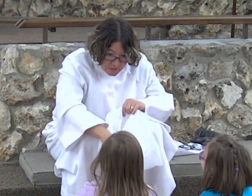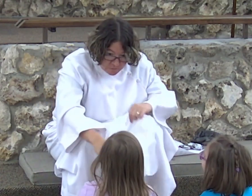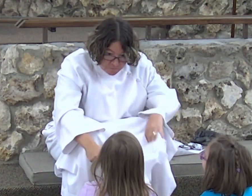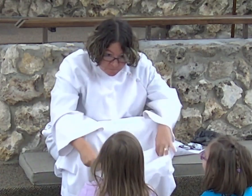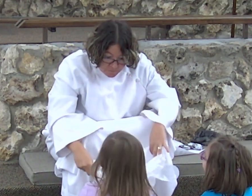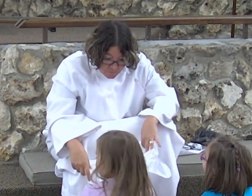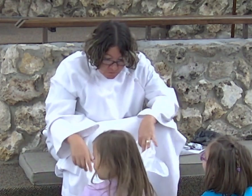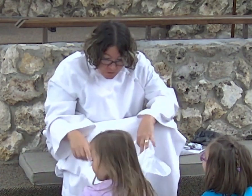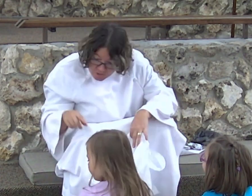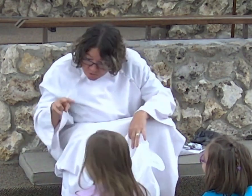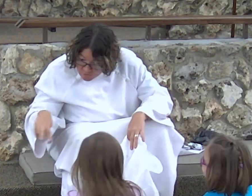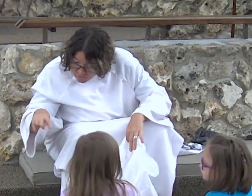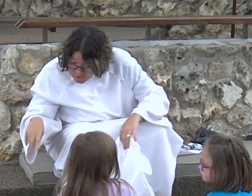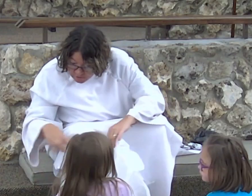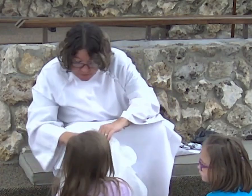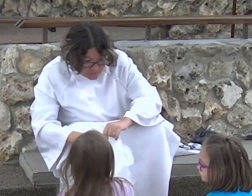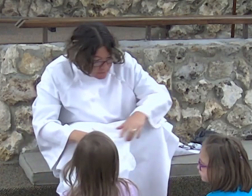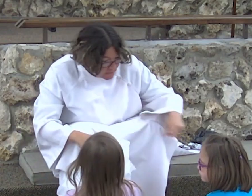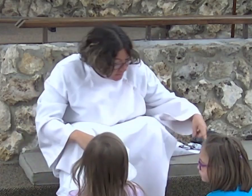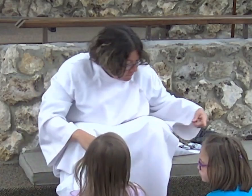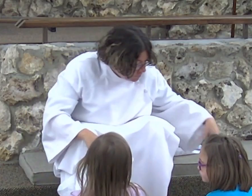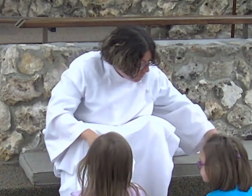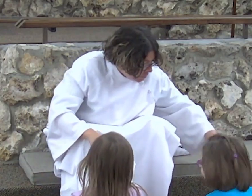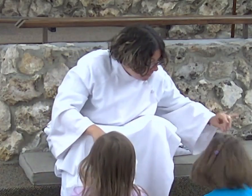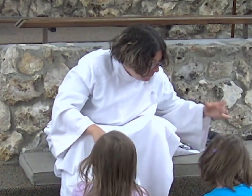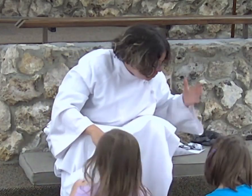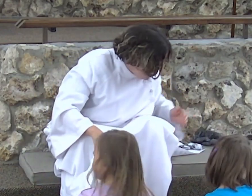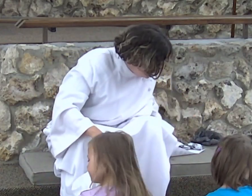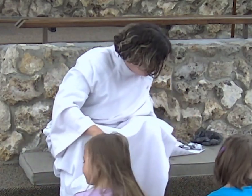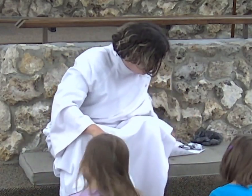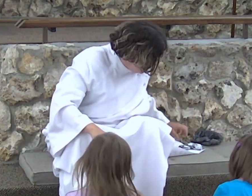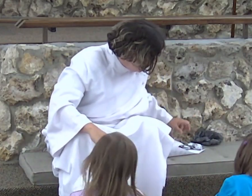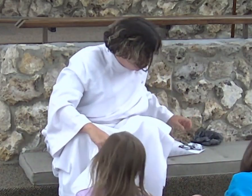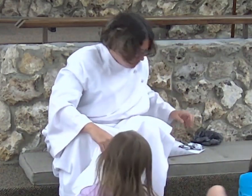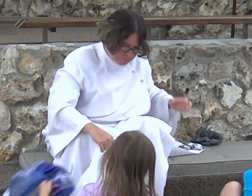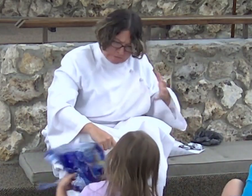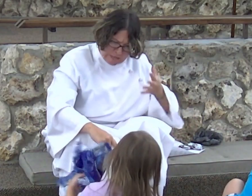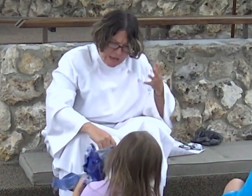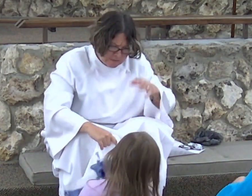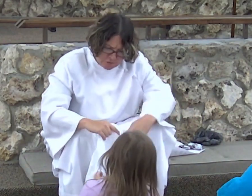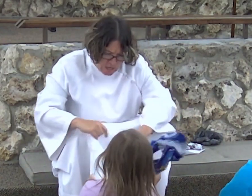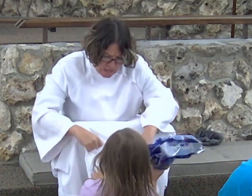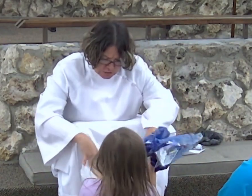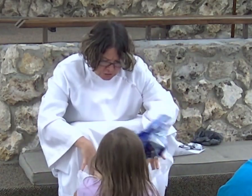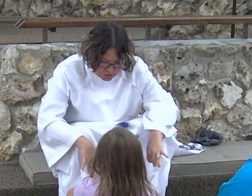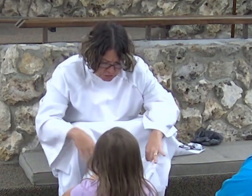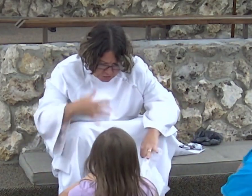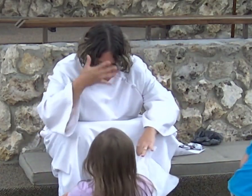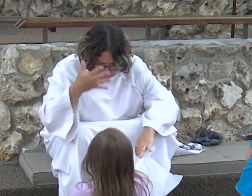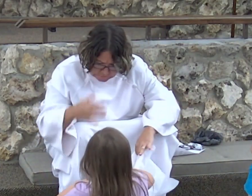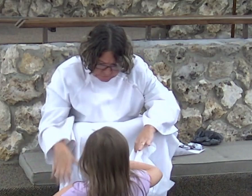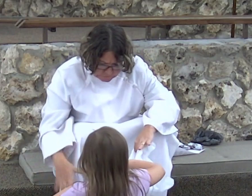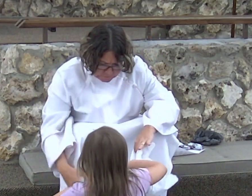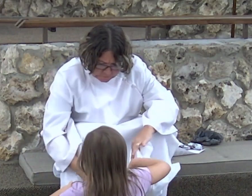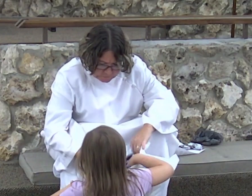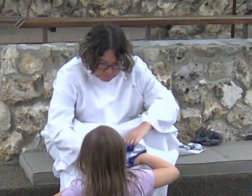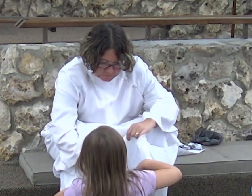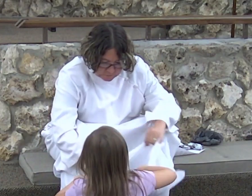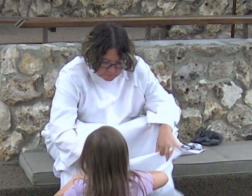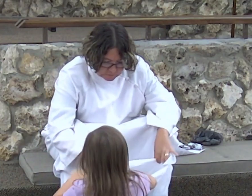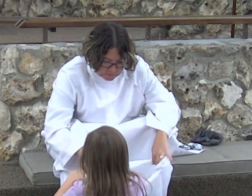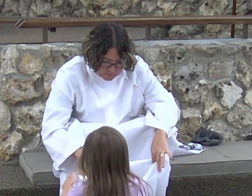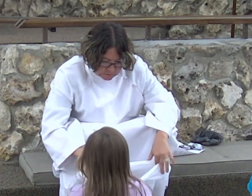it in here. So look, Eve, you wanna go pick up trash? Lot of trash.